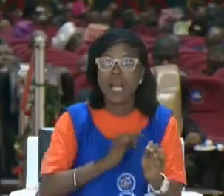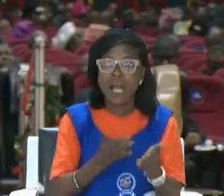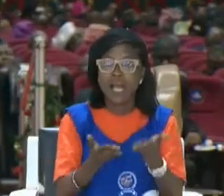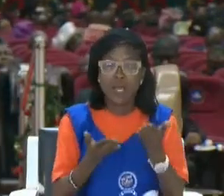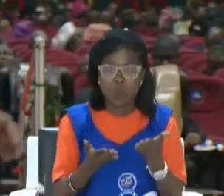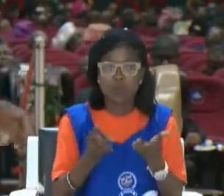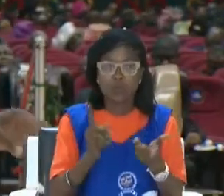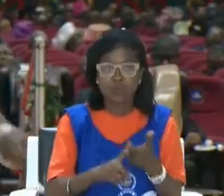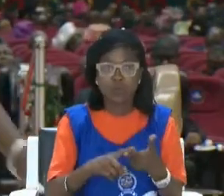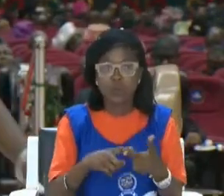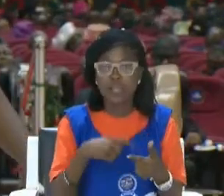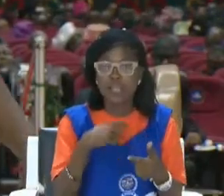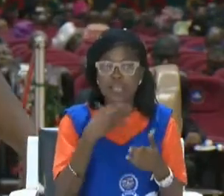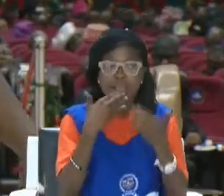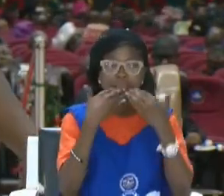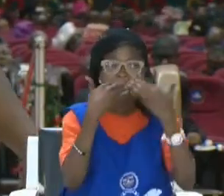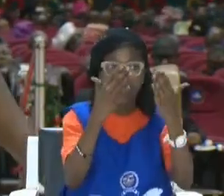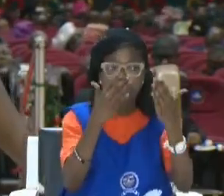thank the